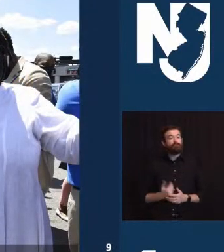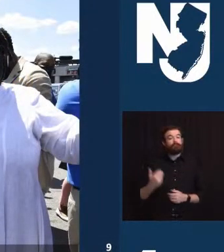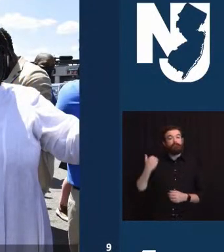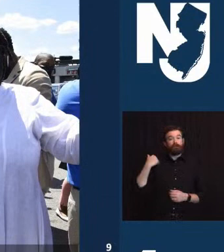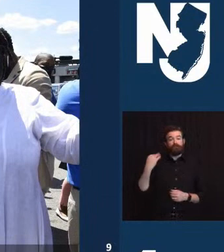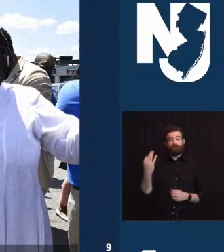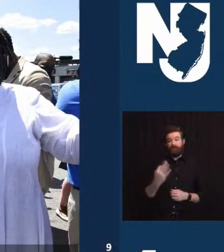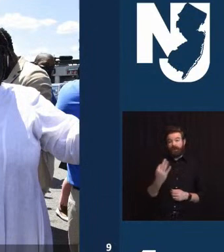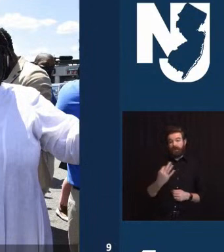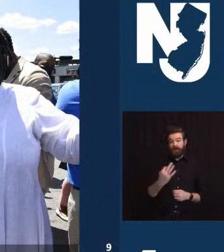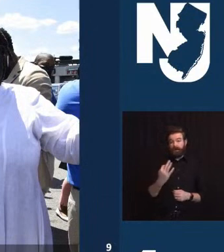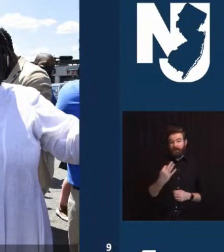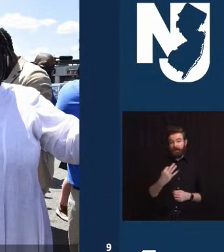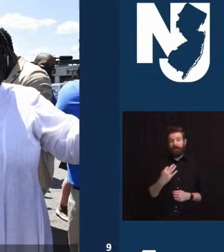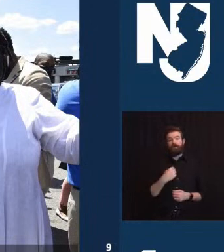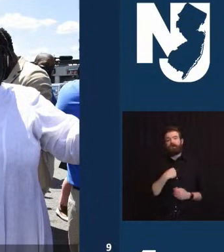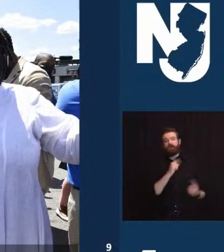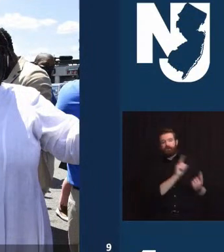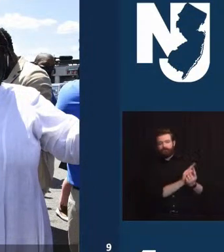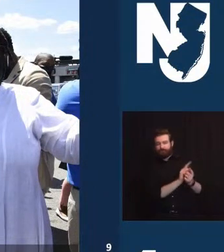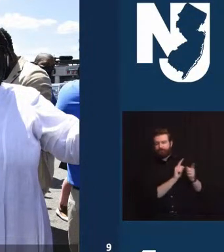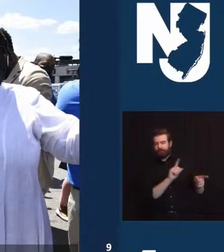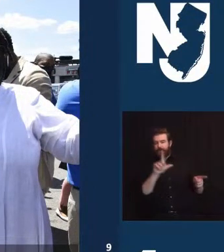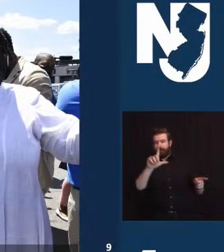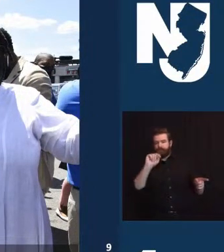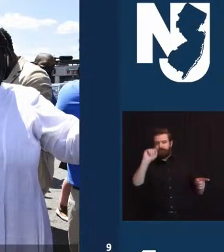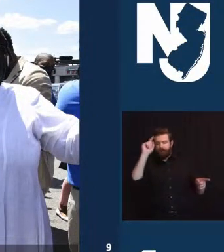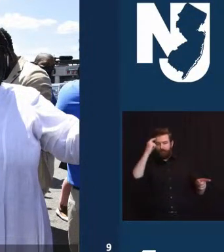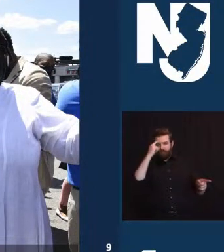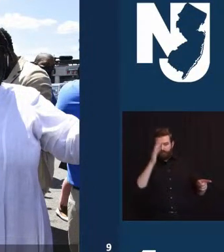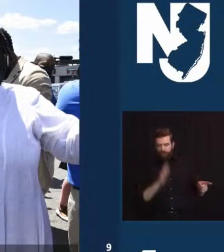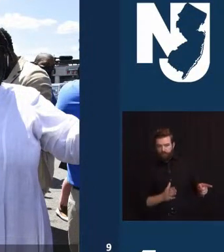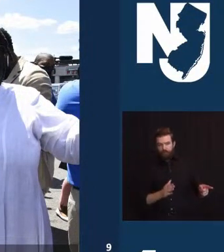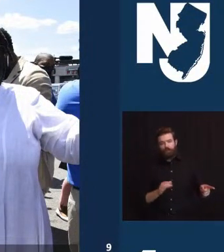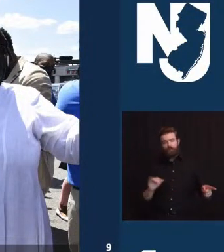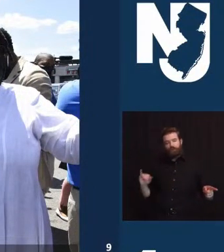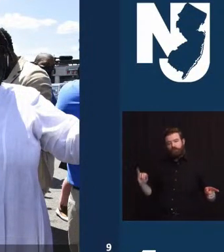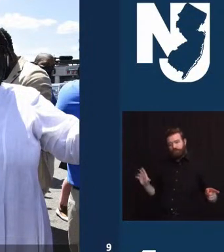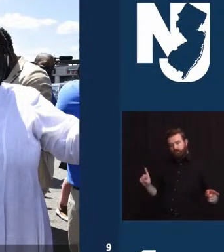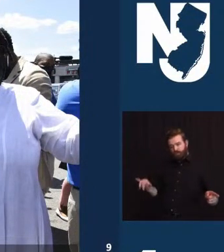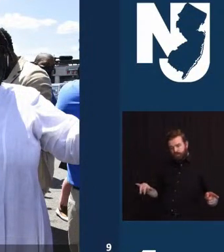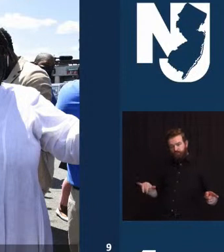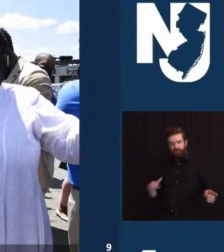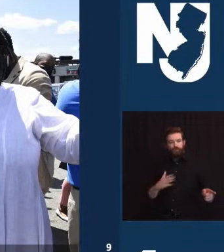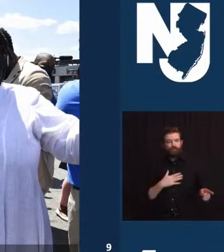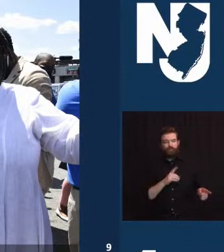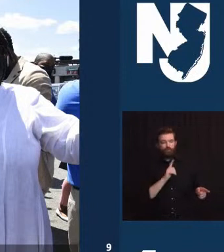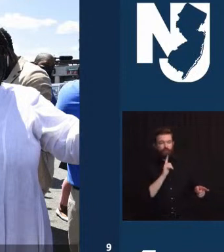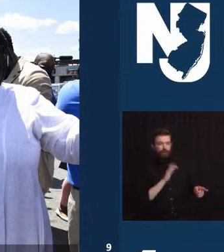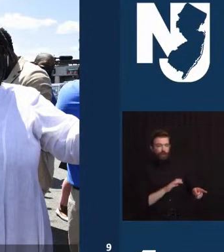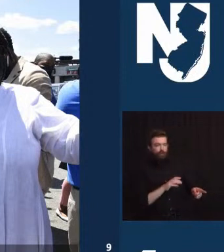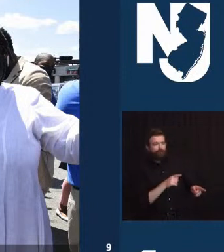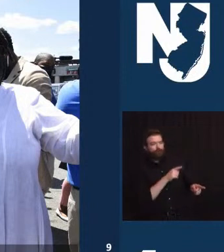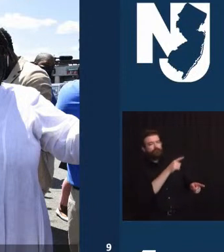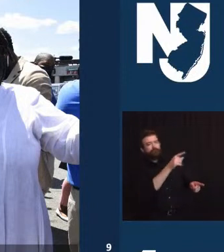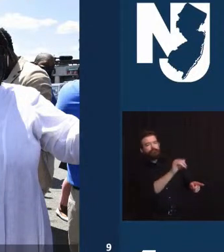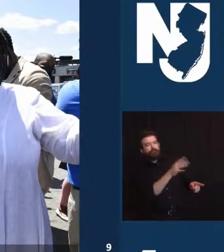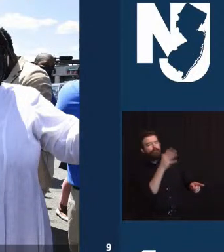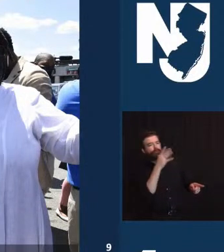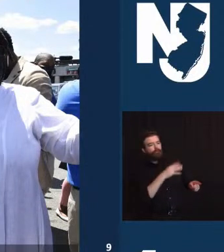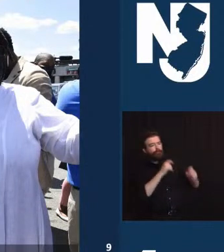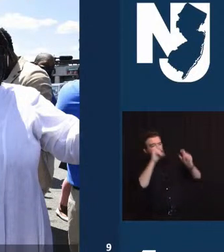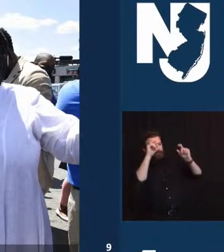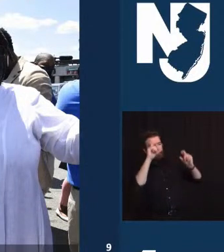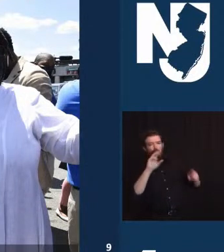Lady Tammy Murphy, and the woman there on the right, dear friend, New Jersey icon Whoopi Goldberg, Essex